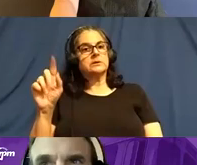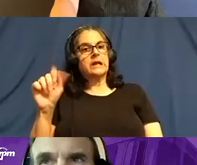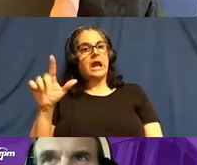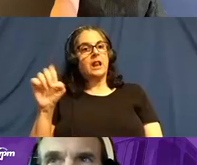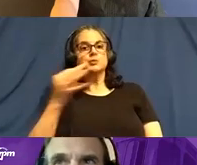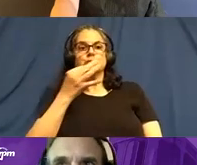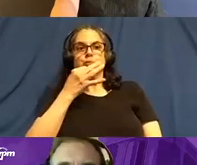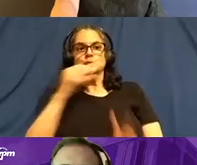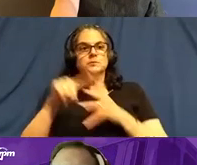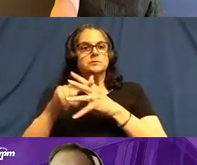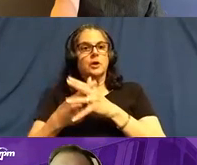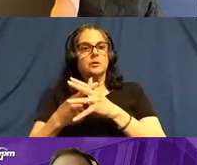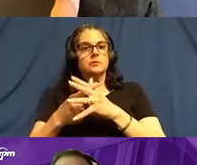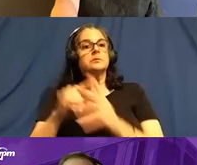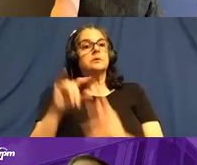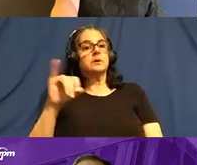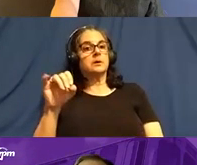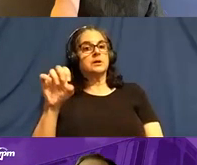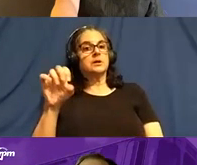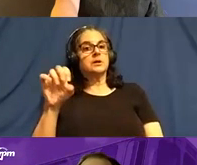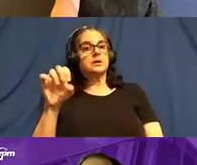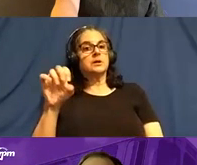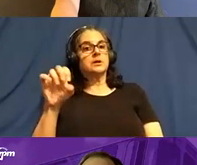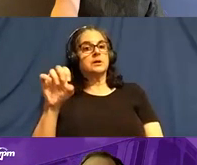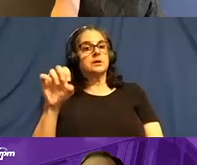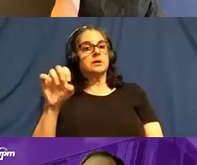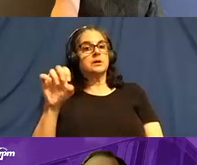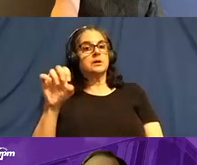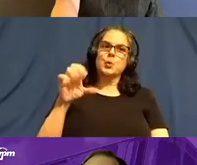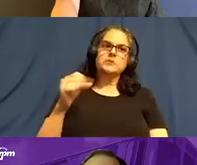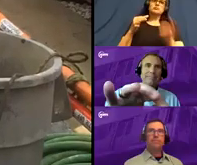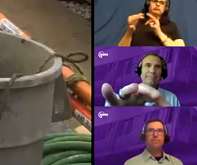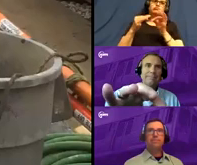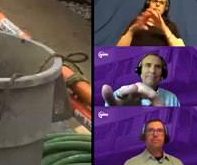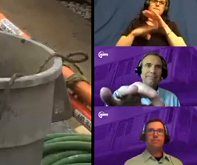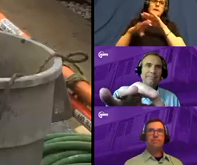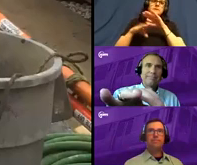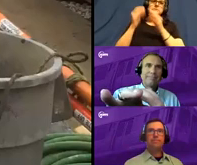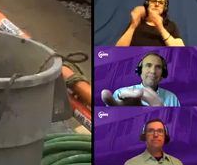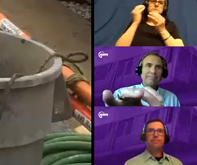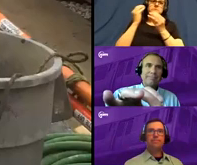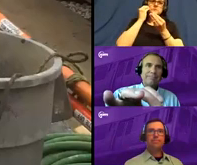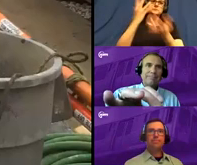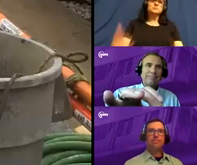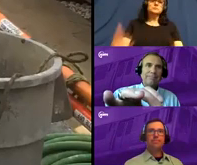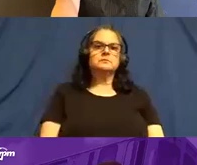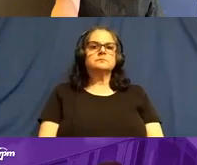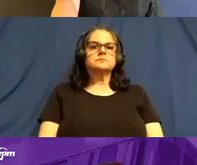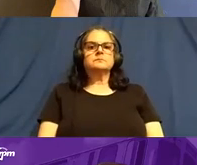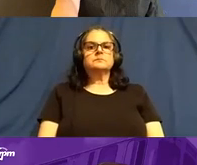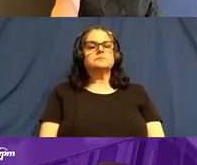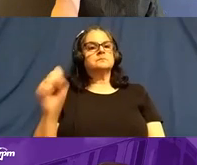Thanks, Chris, for taking us through some of those basics. And yeah, as Chris said, Steve, you will be going through some of the